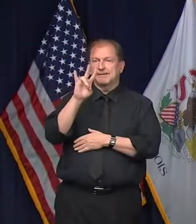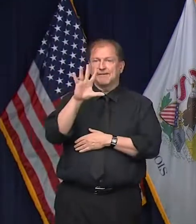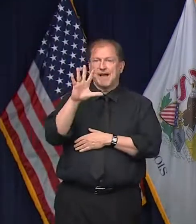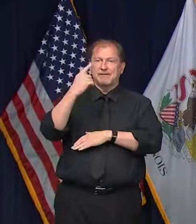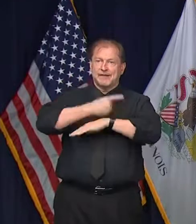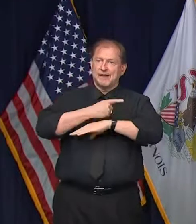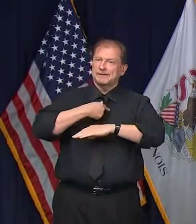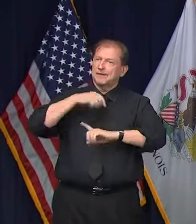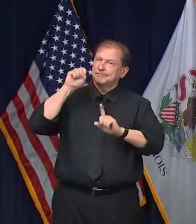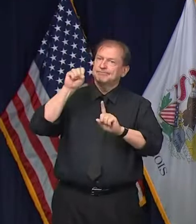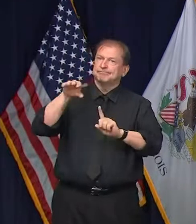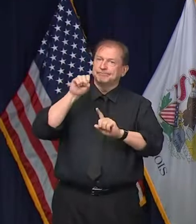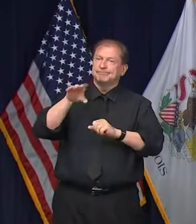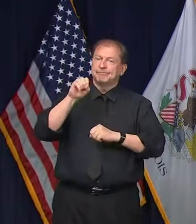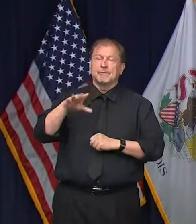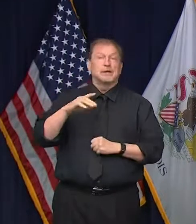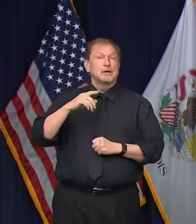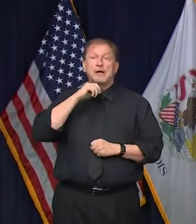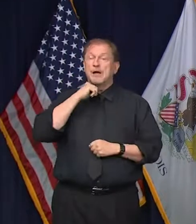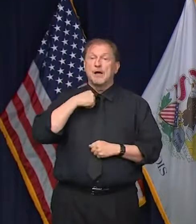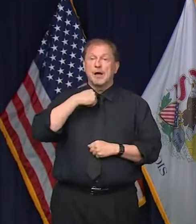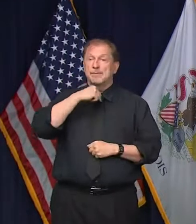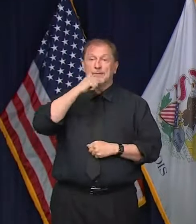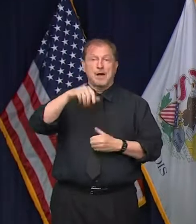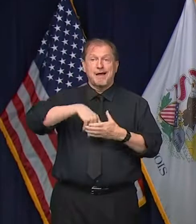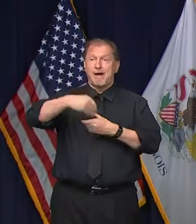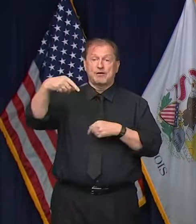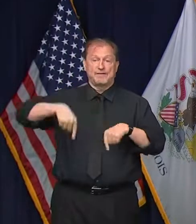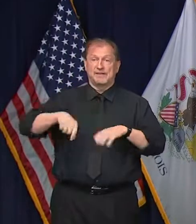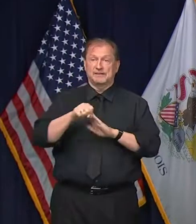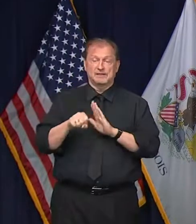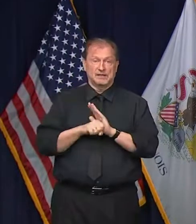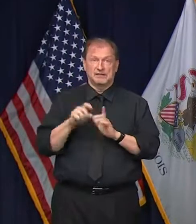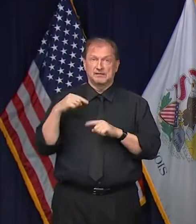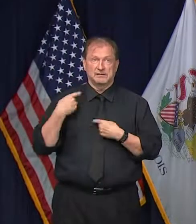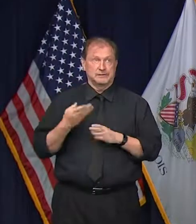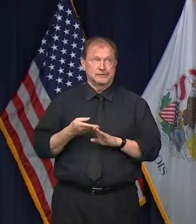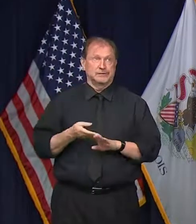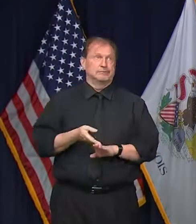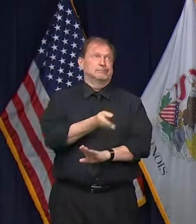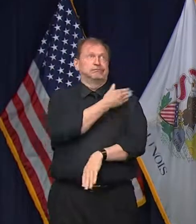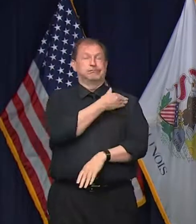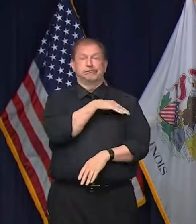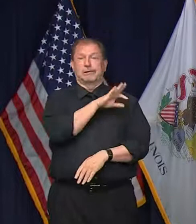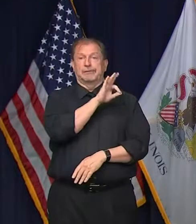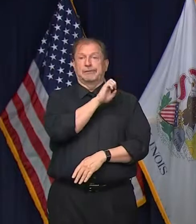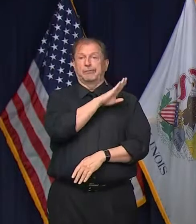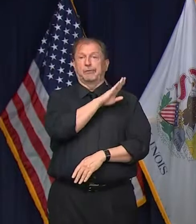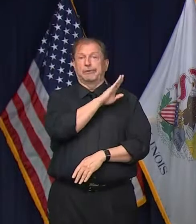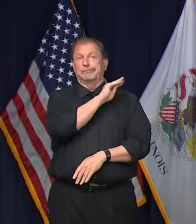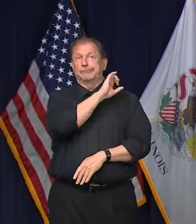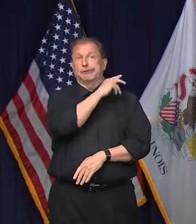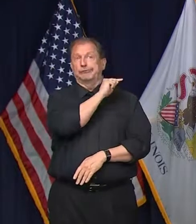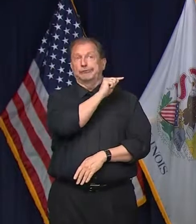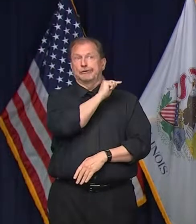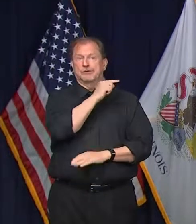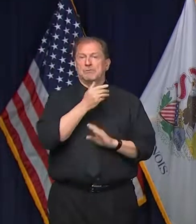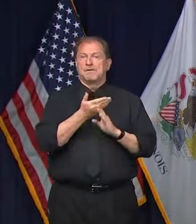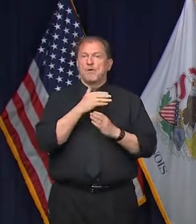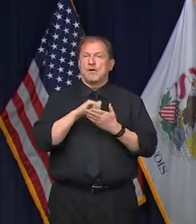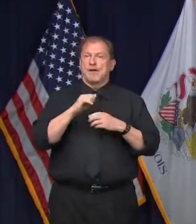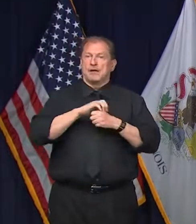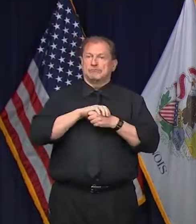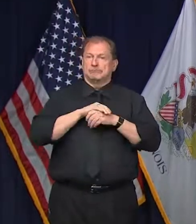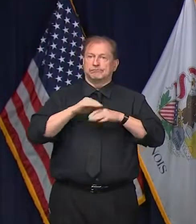I have not been out of this state for, I don't know, since before, sometime in very early March, before this pandemic hit, before we